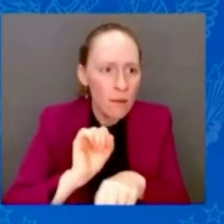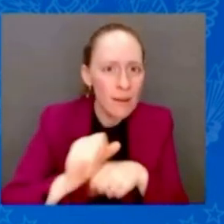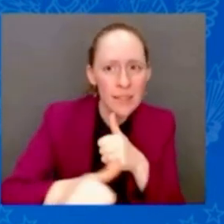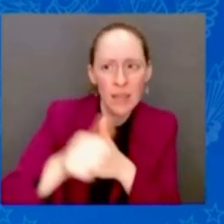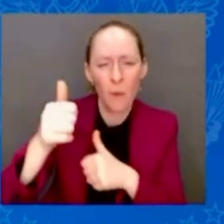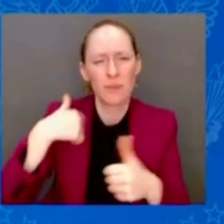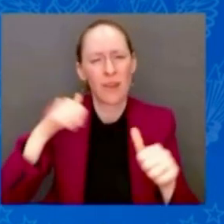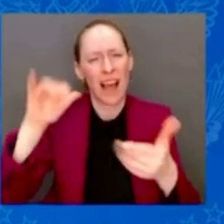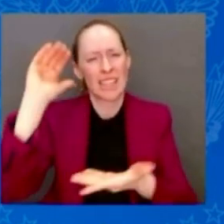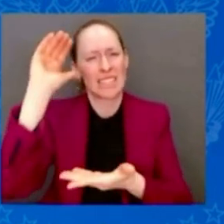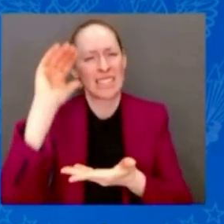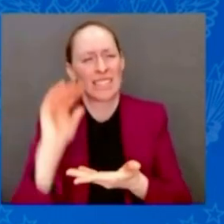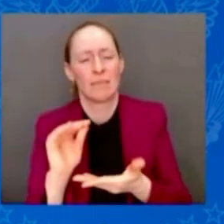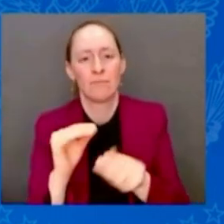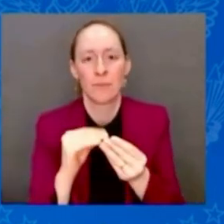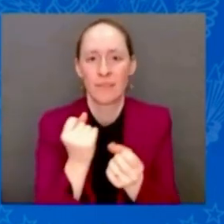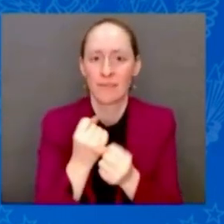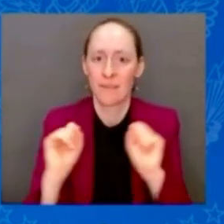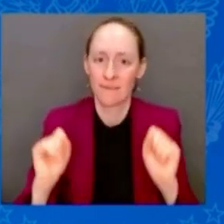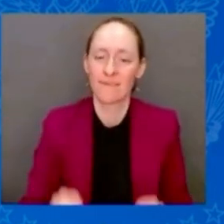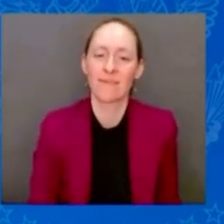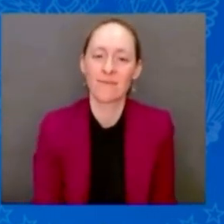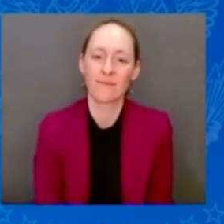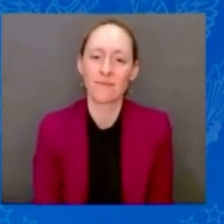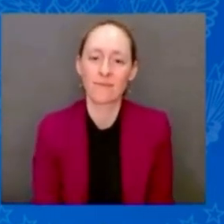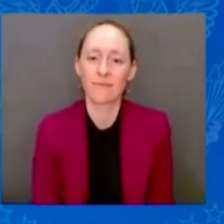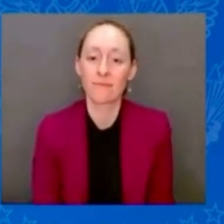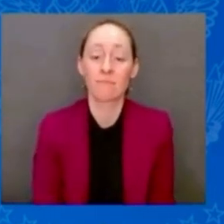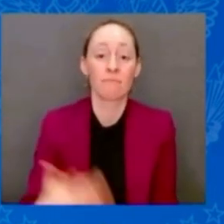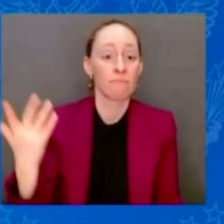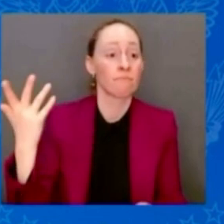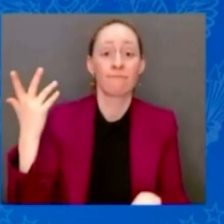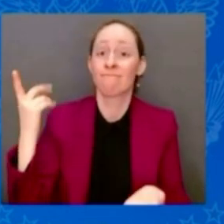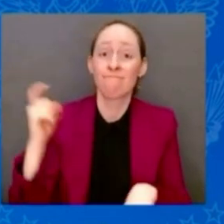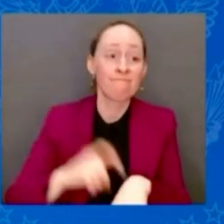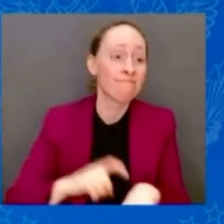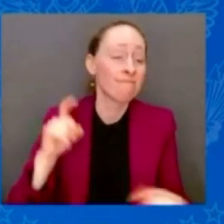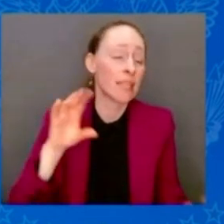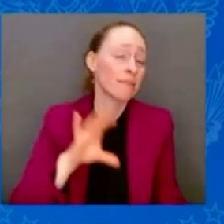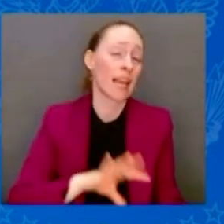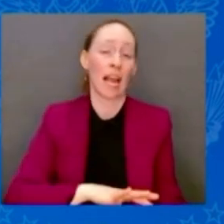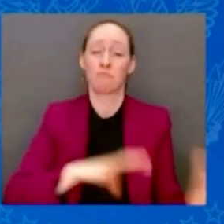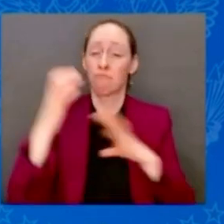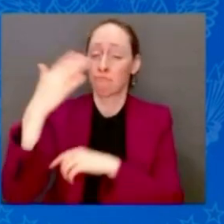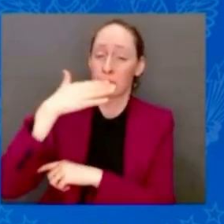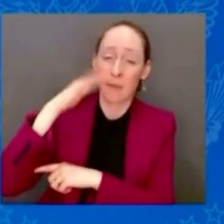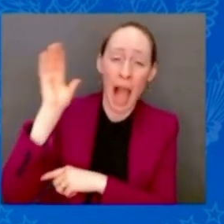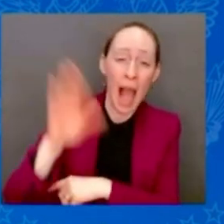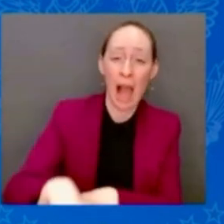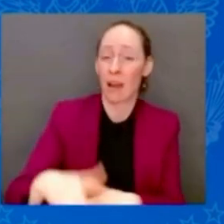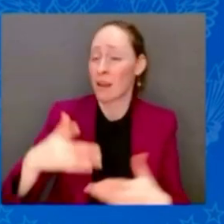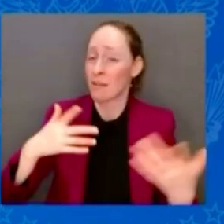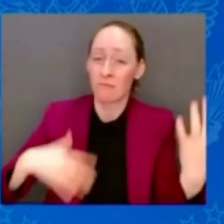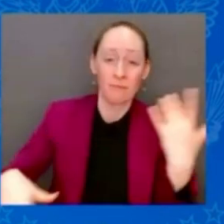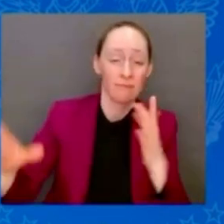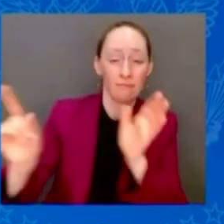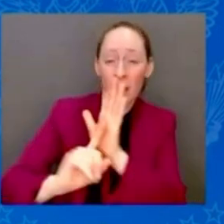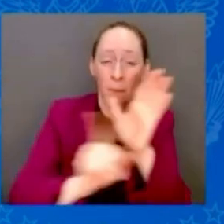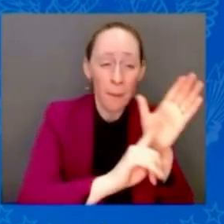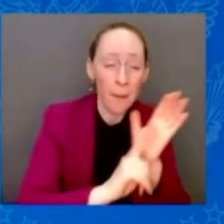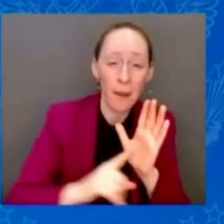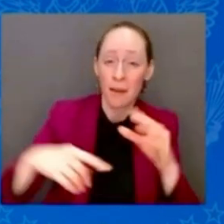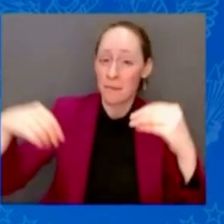off, when everything and everyone you love is in danger, there's no better sight in the world